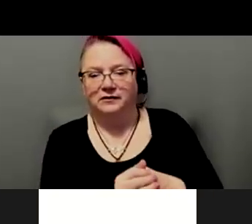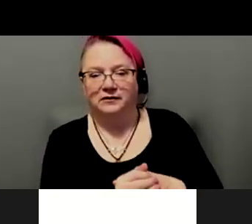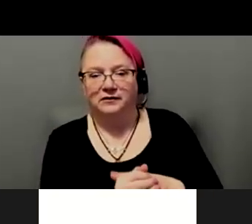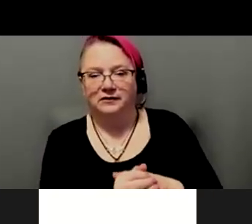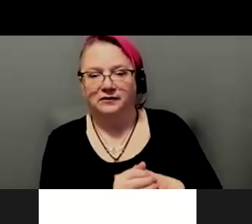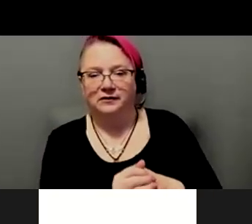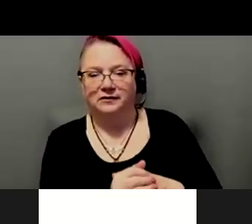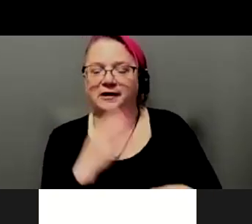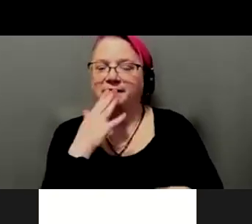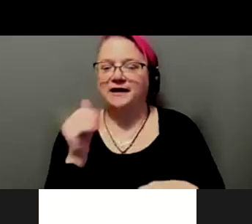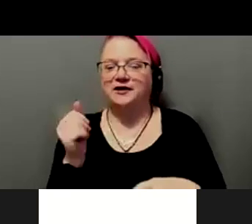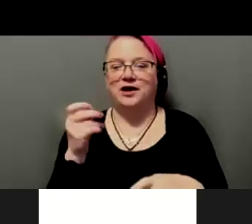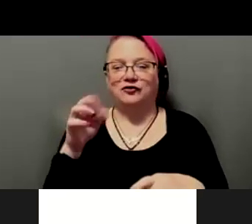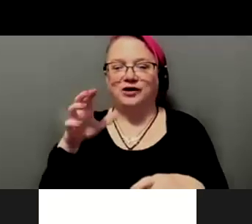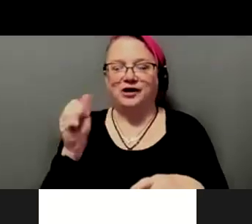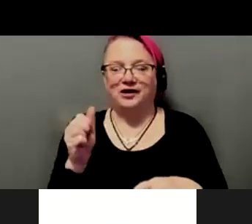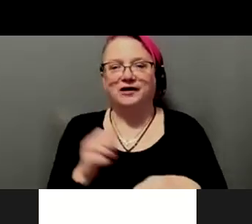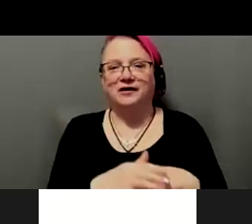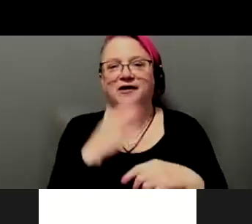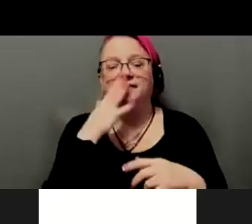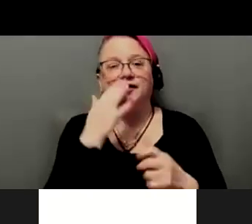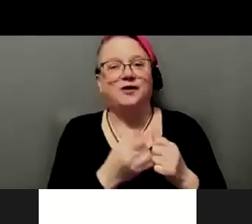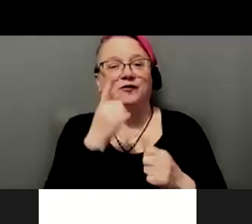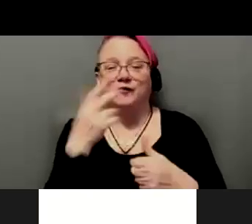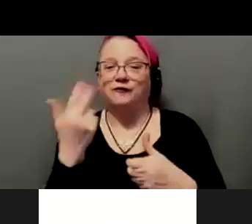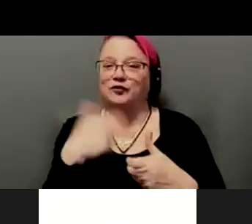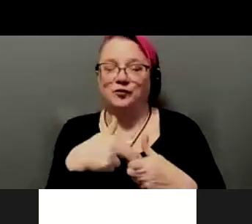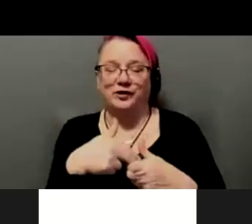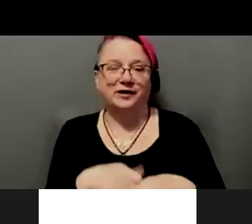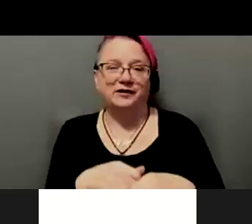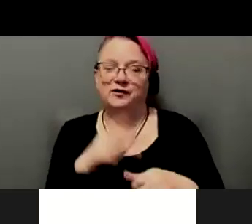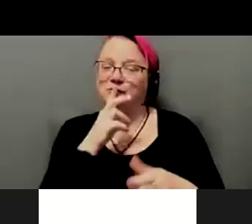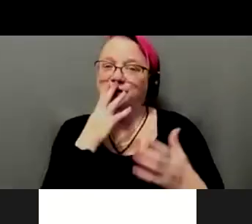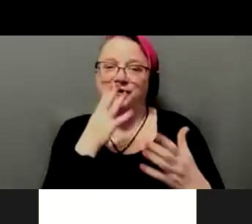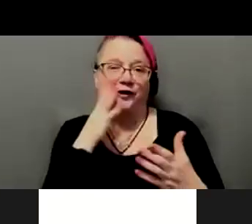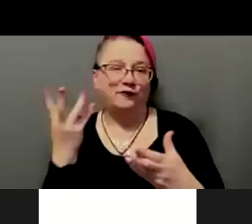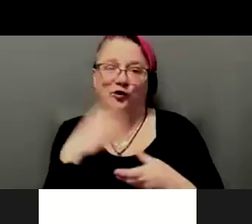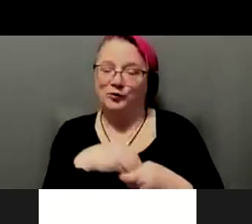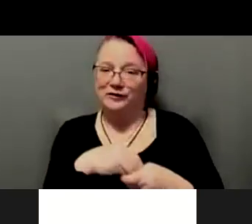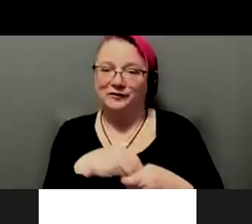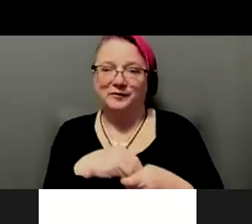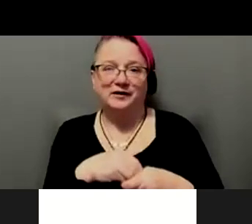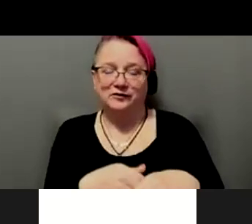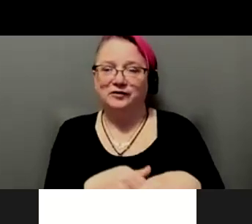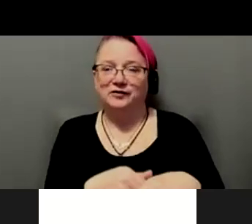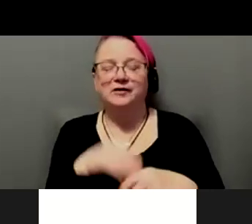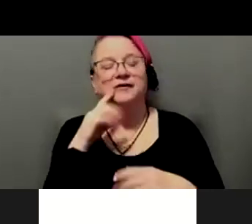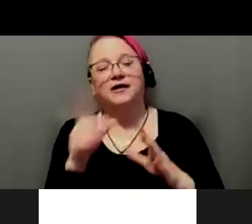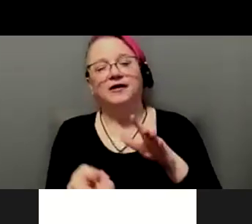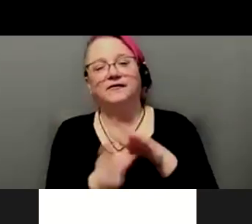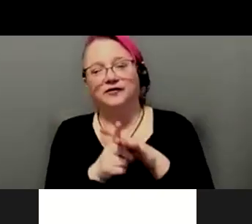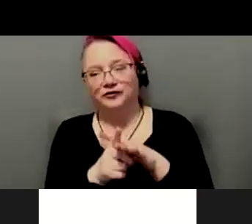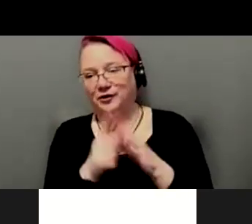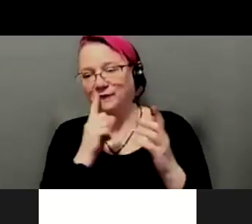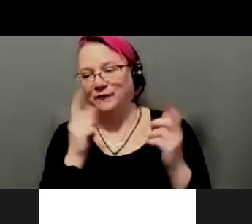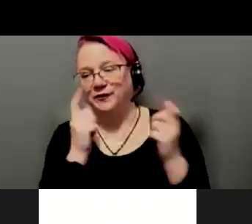Thank you, Andrea. And thank you again, everyone, for joining us. We're so grateful for your participation and for showing up for this